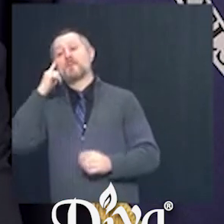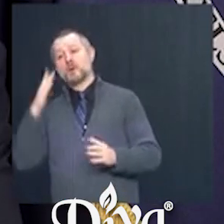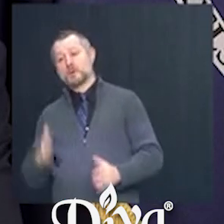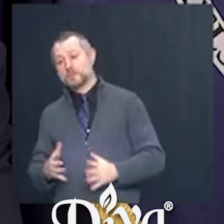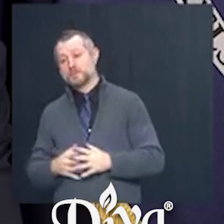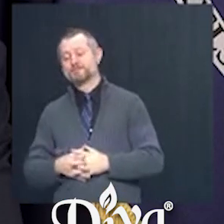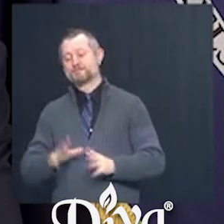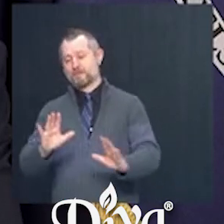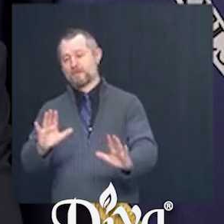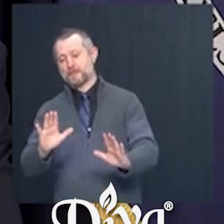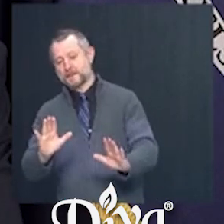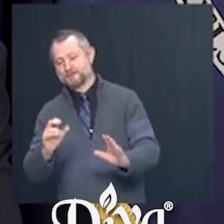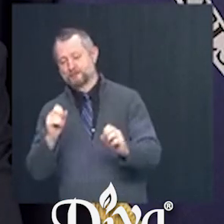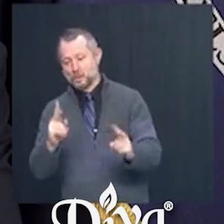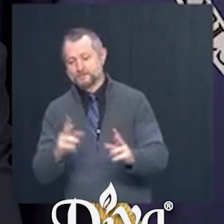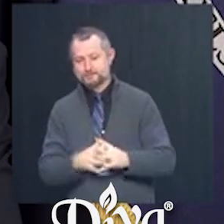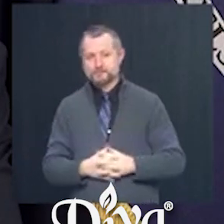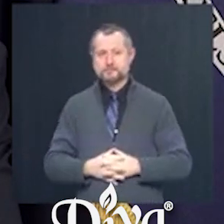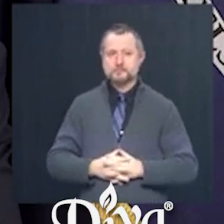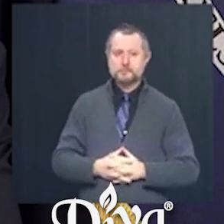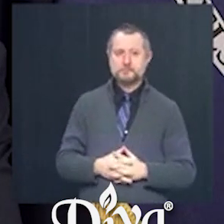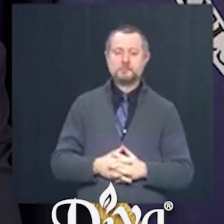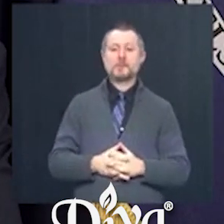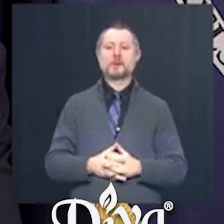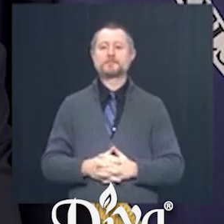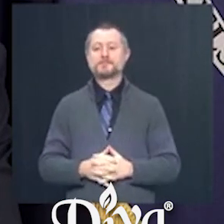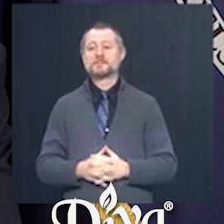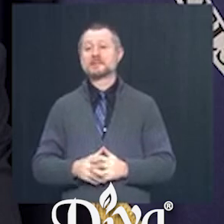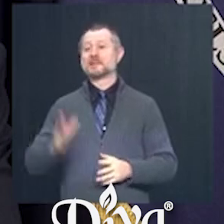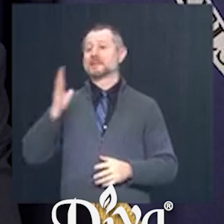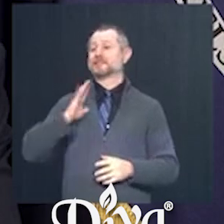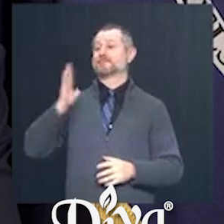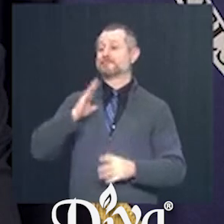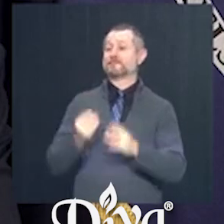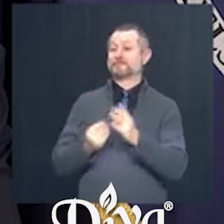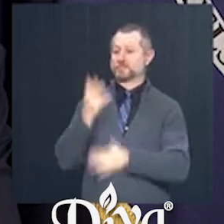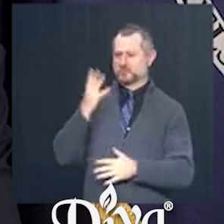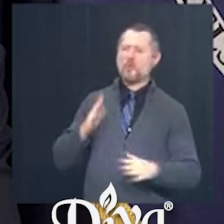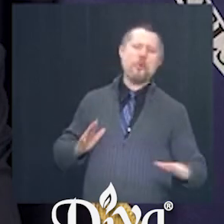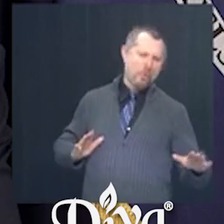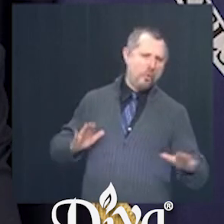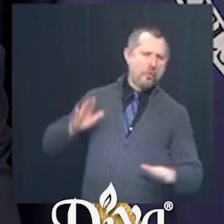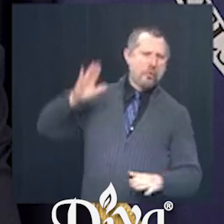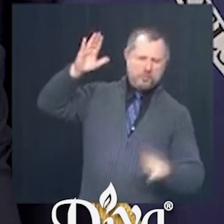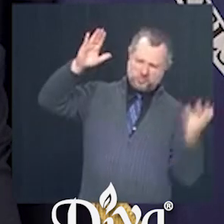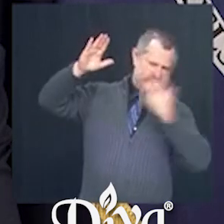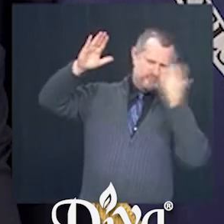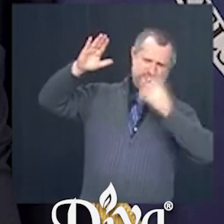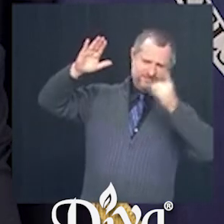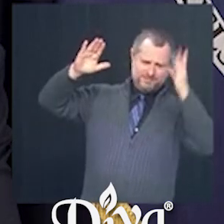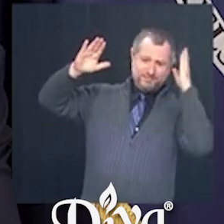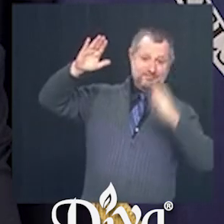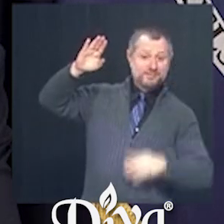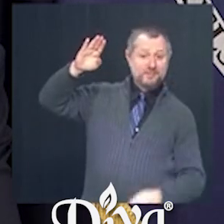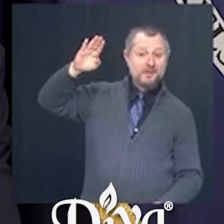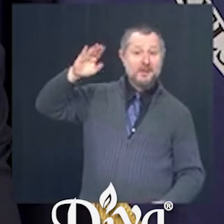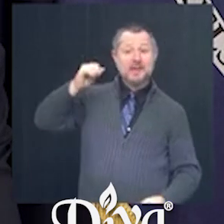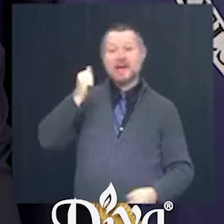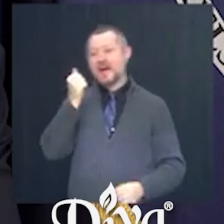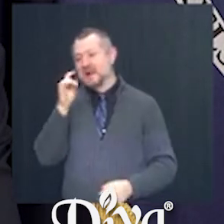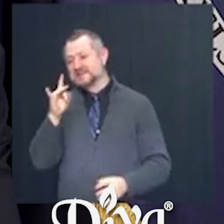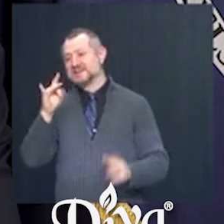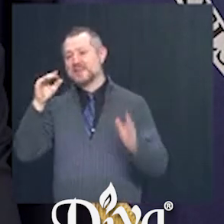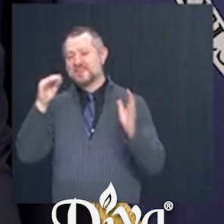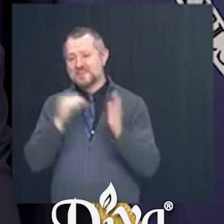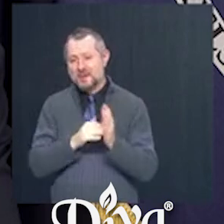downs. At our surge in the spring, we had 18,000 people